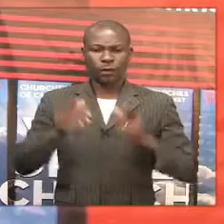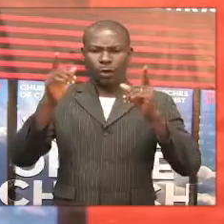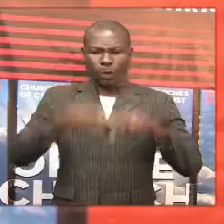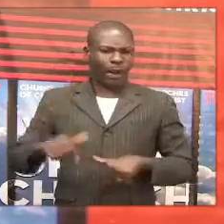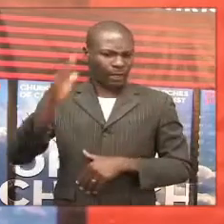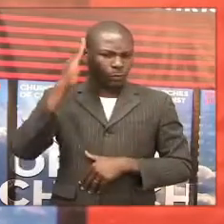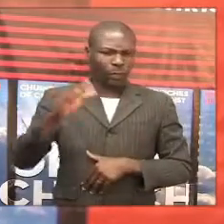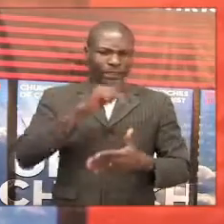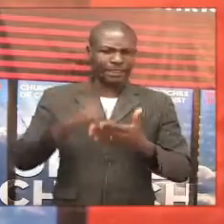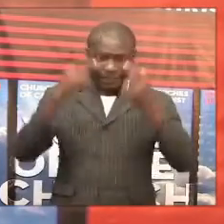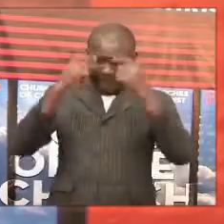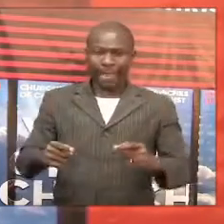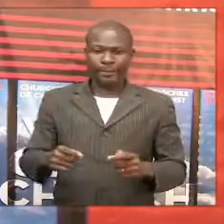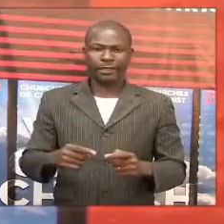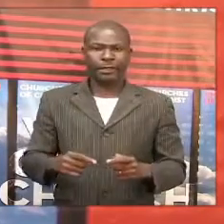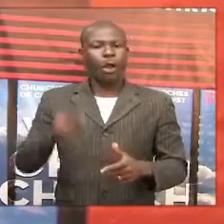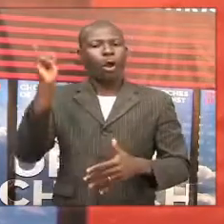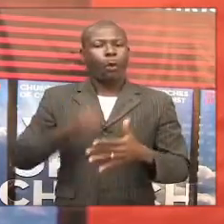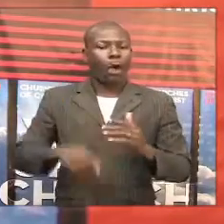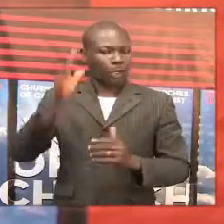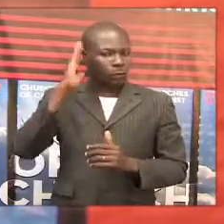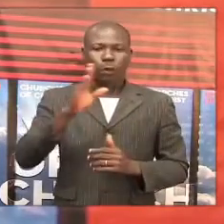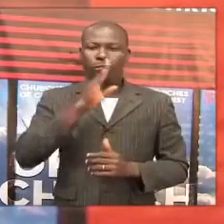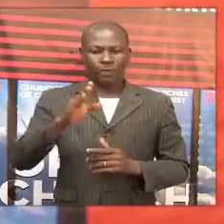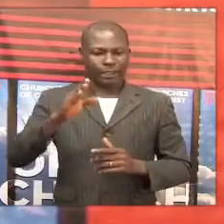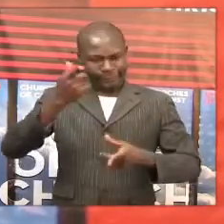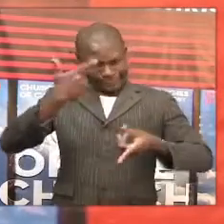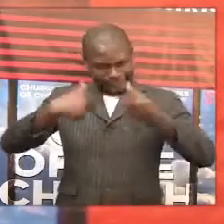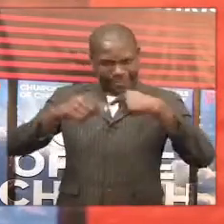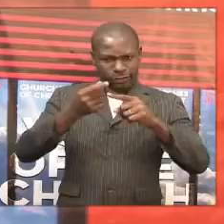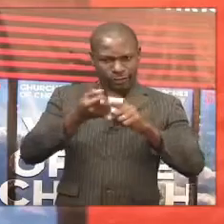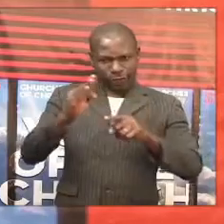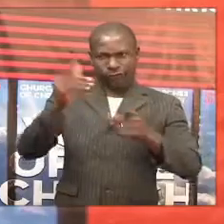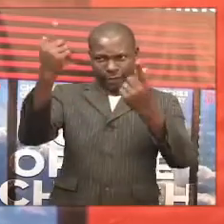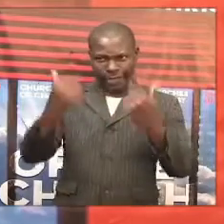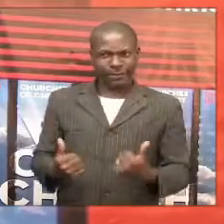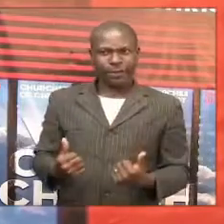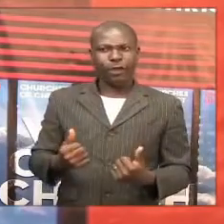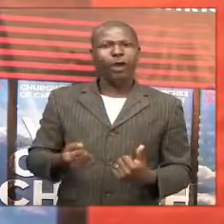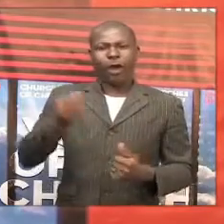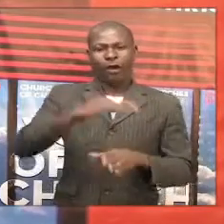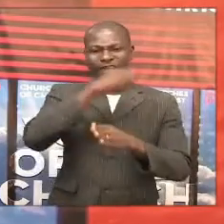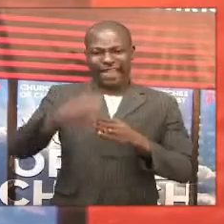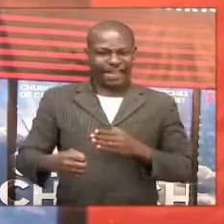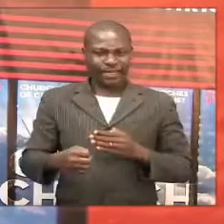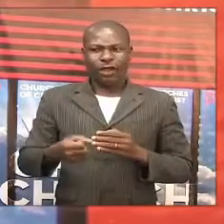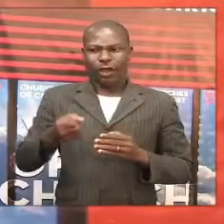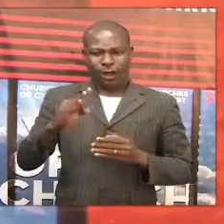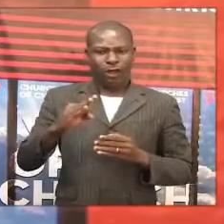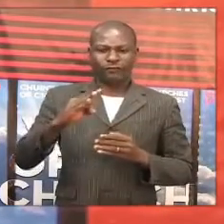be? And what will be the sign of your coming and of the end of the age?